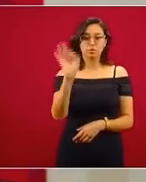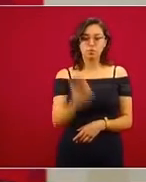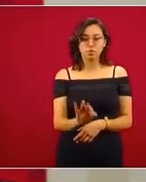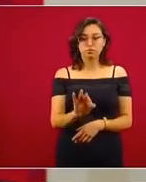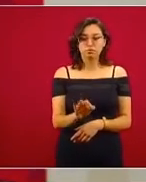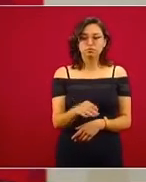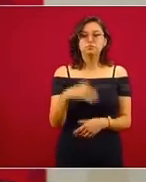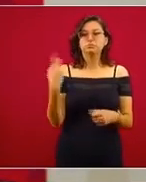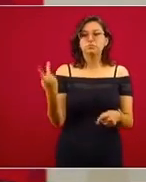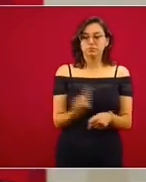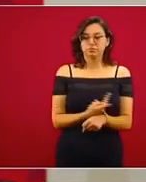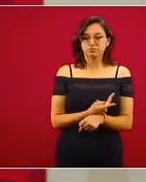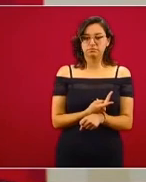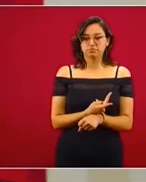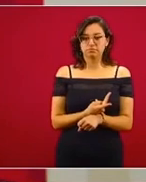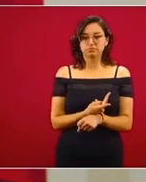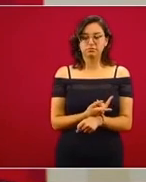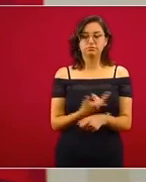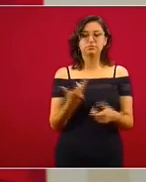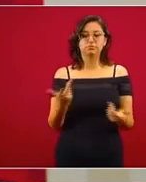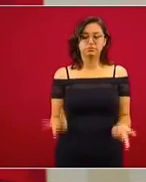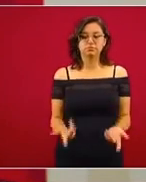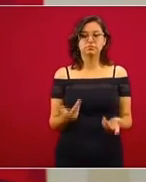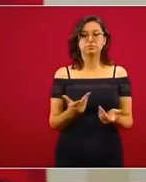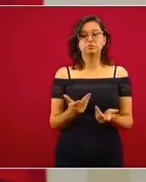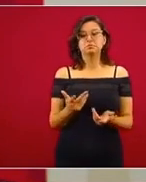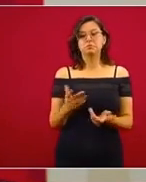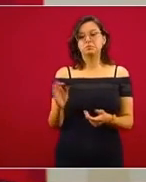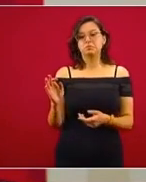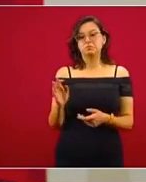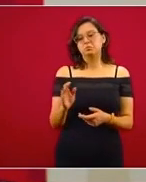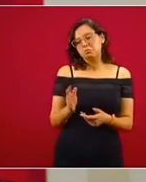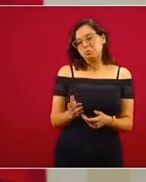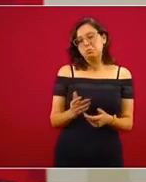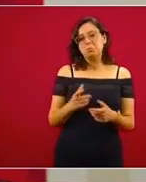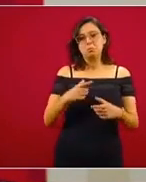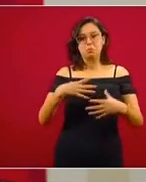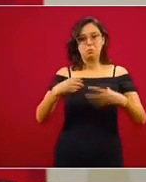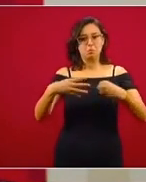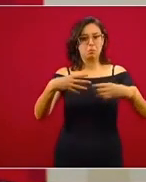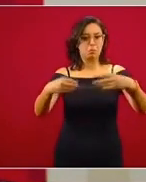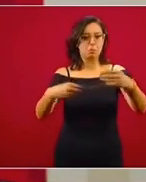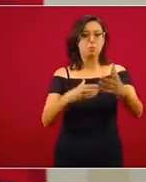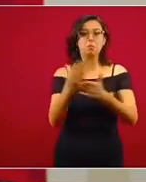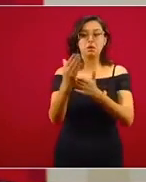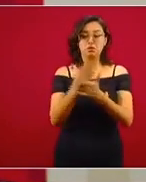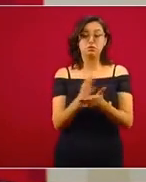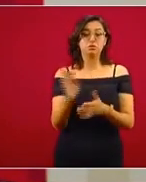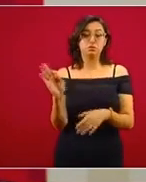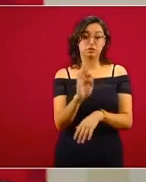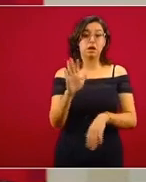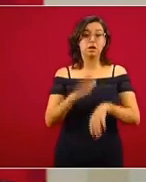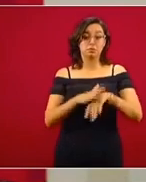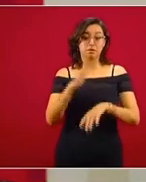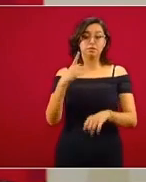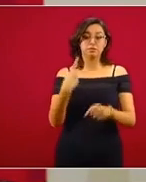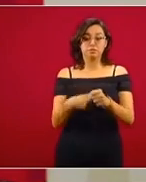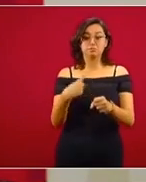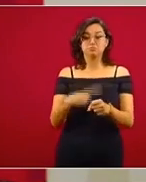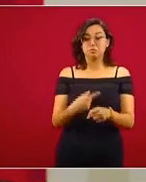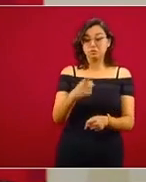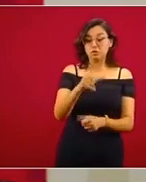nos make us llevaría a considerar think about escenarios menos probables less y probable un número mayor de cases, casos, maybe cerca 1,000 de